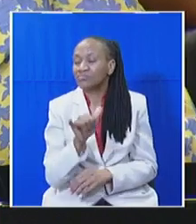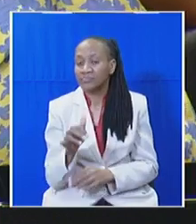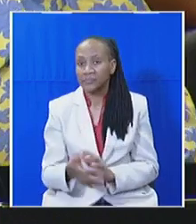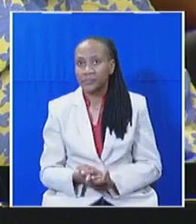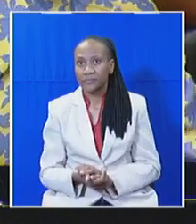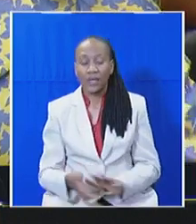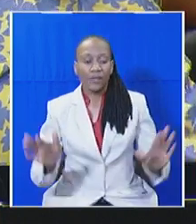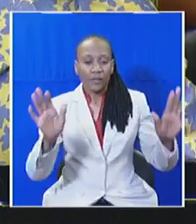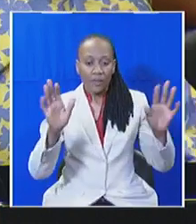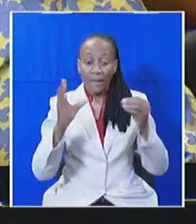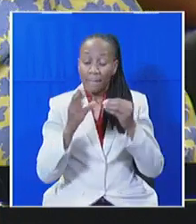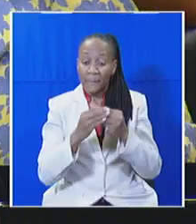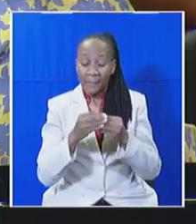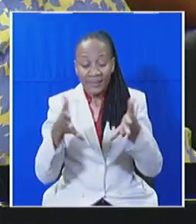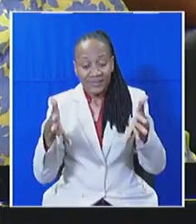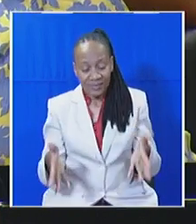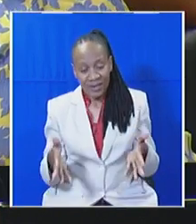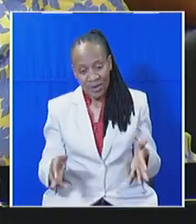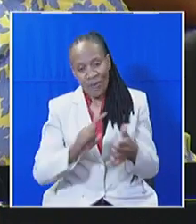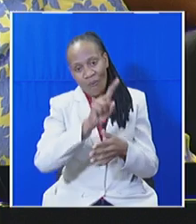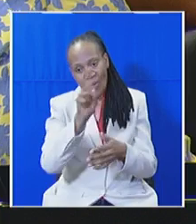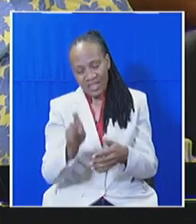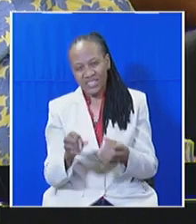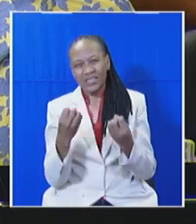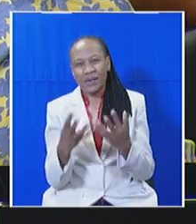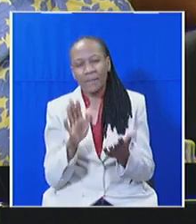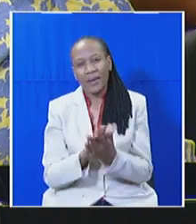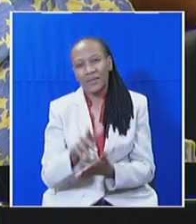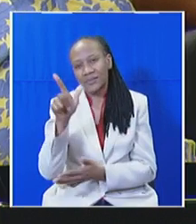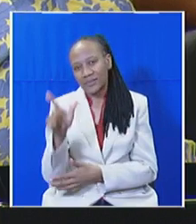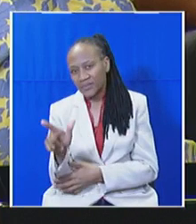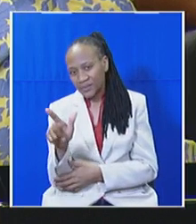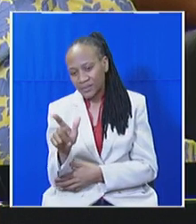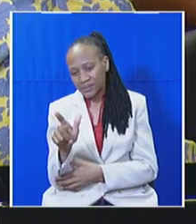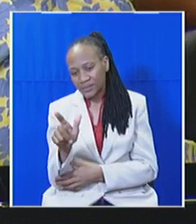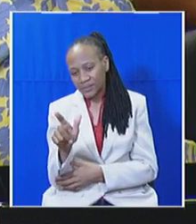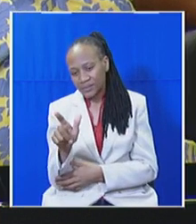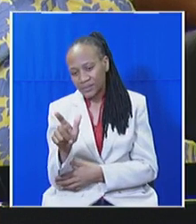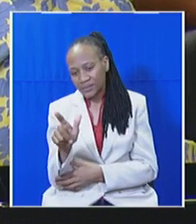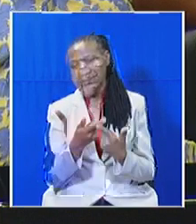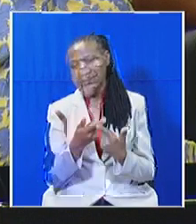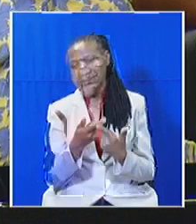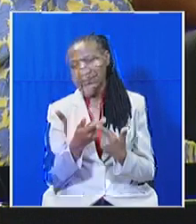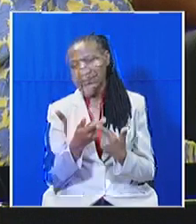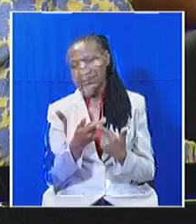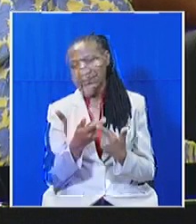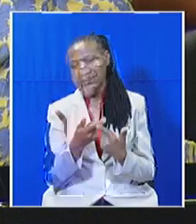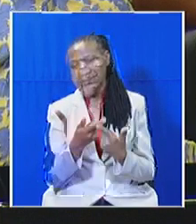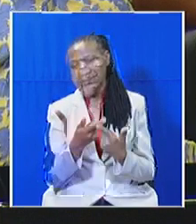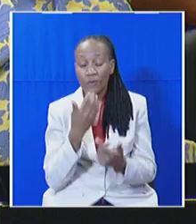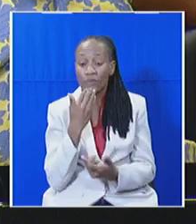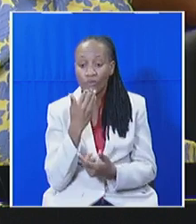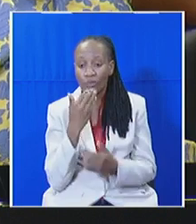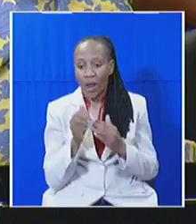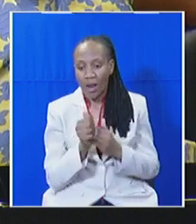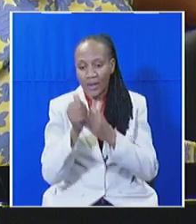Honorable members, we now go to question number 17, which is the Honorable, the leader